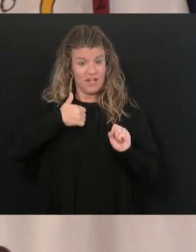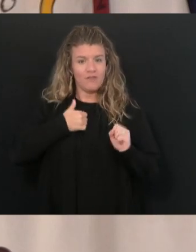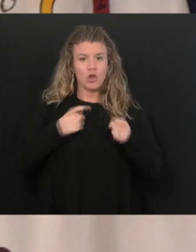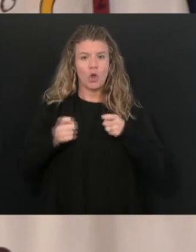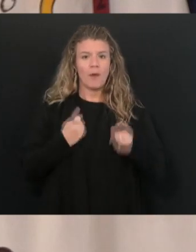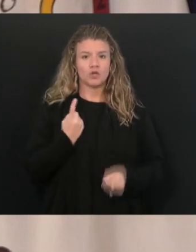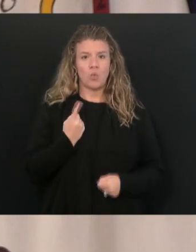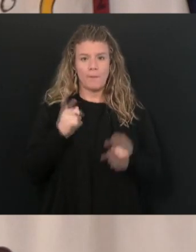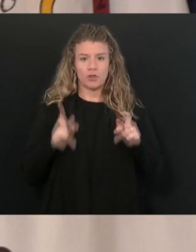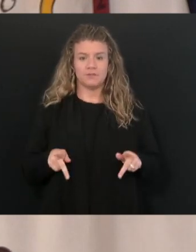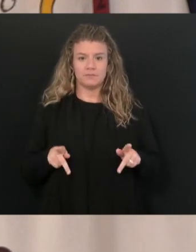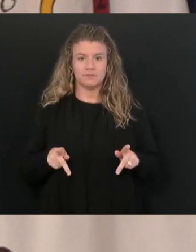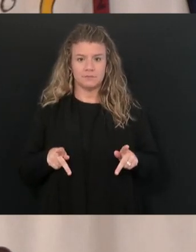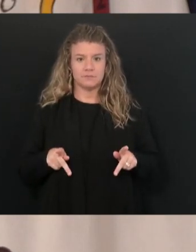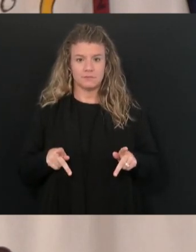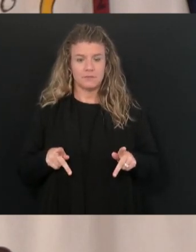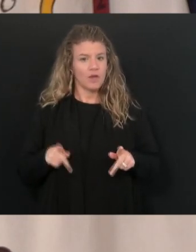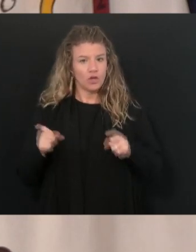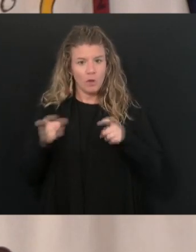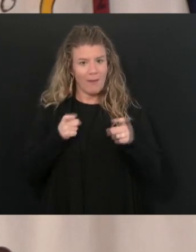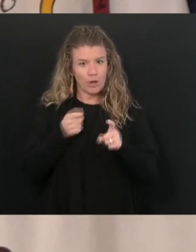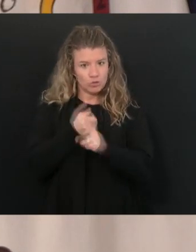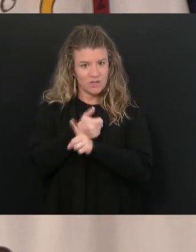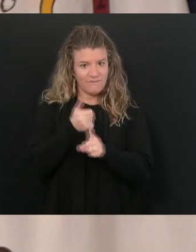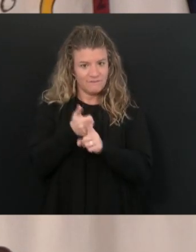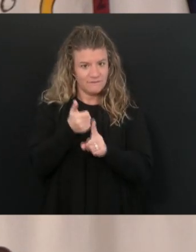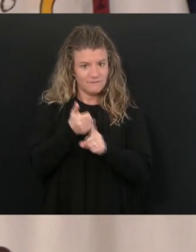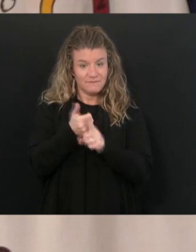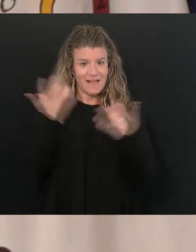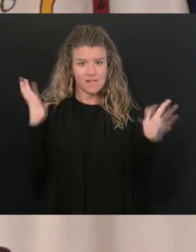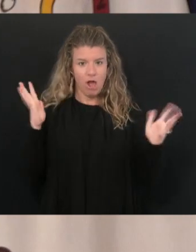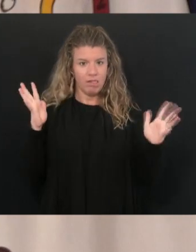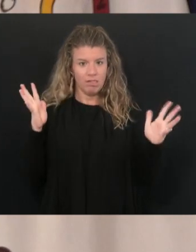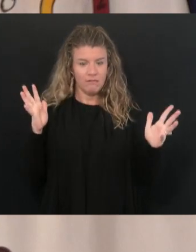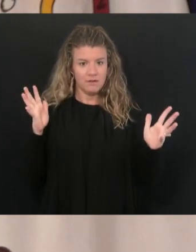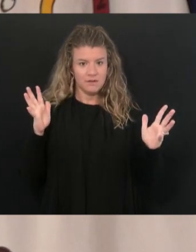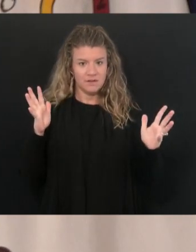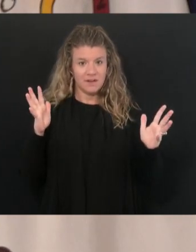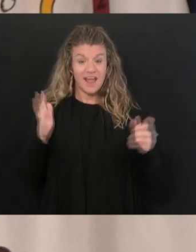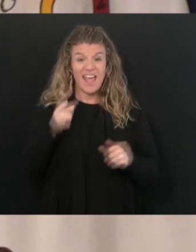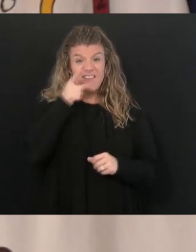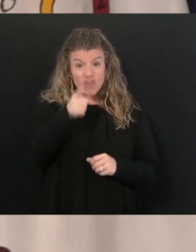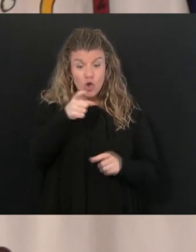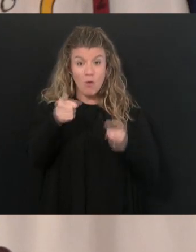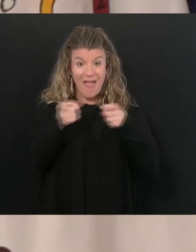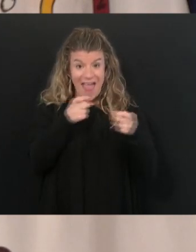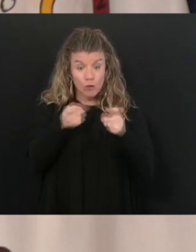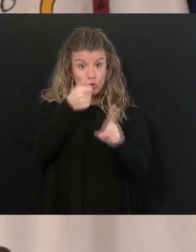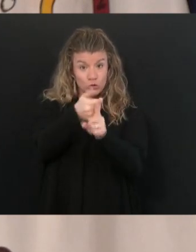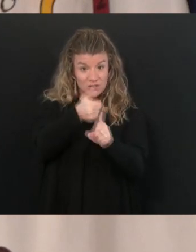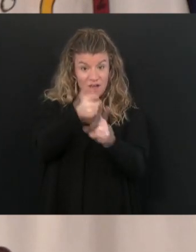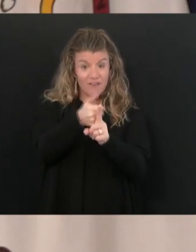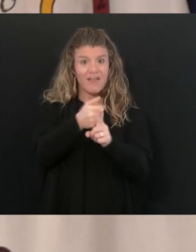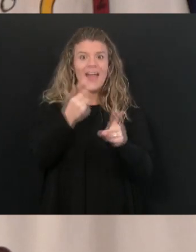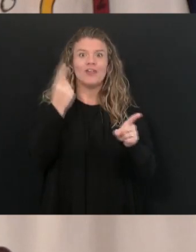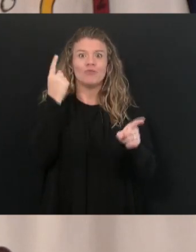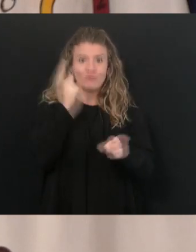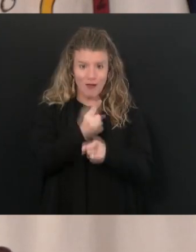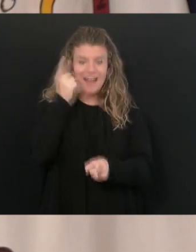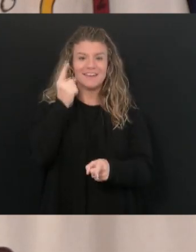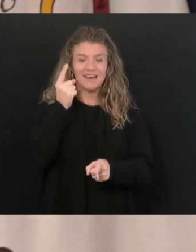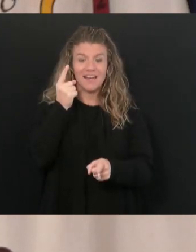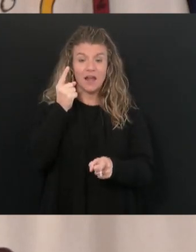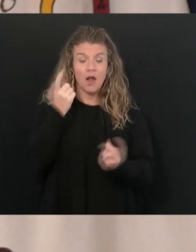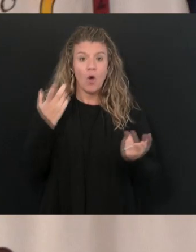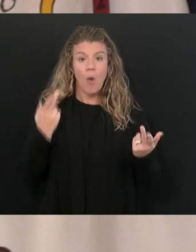person. You have to manage you, West Virginia. That's all you got to do. And if you manage you and you manage you properly, then